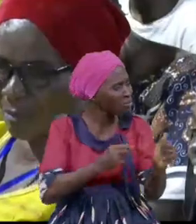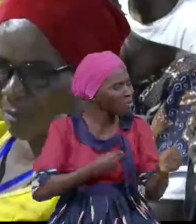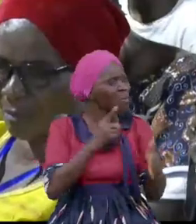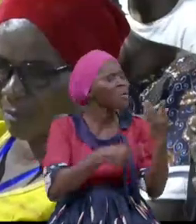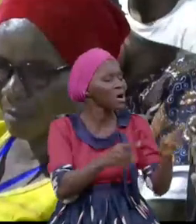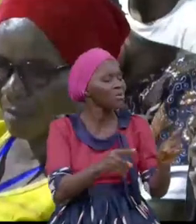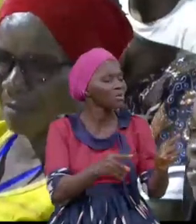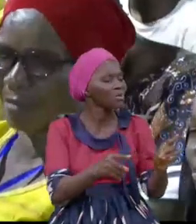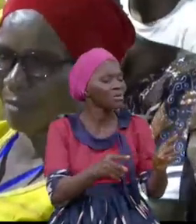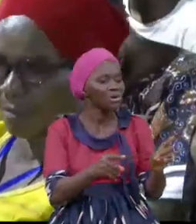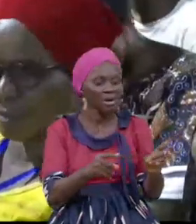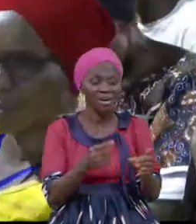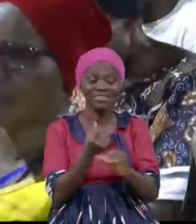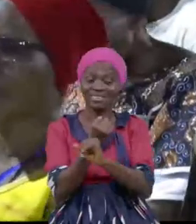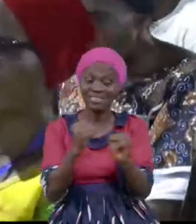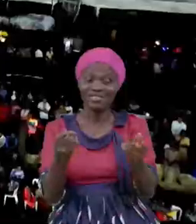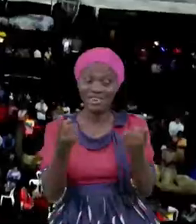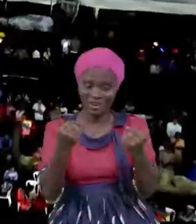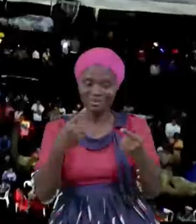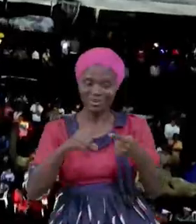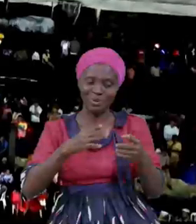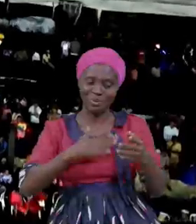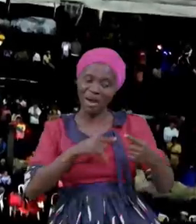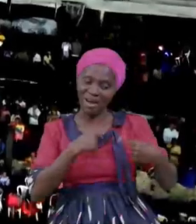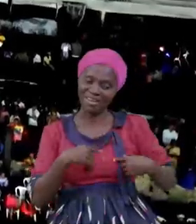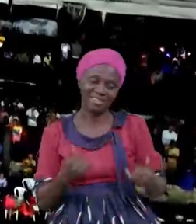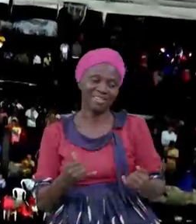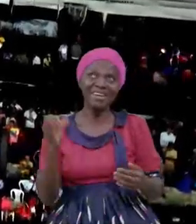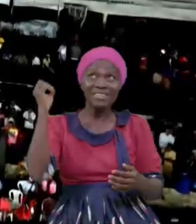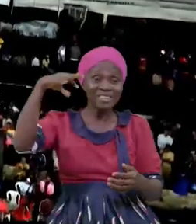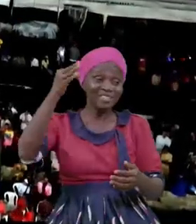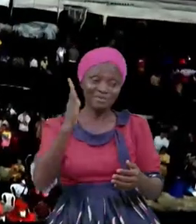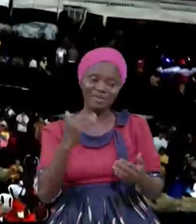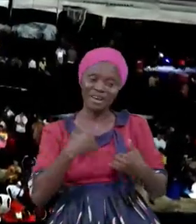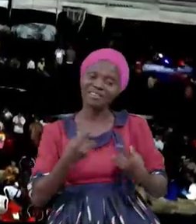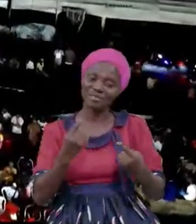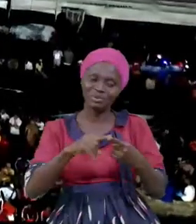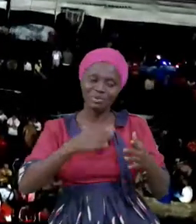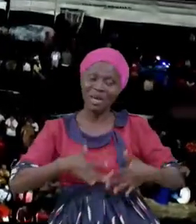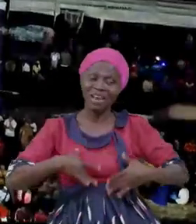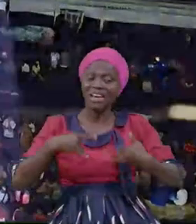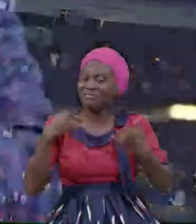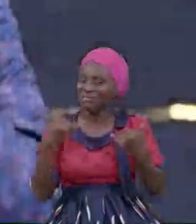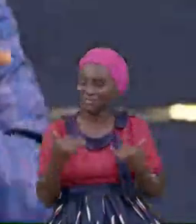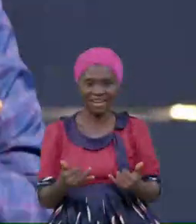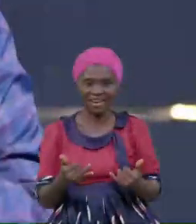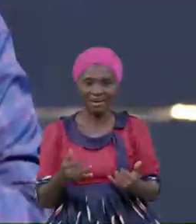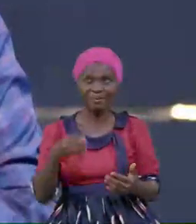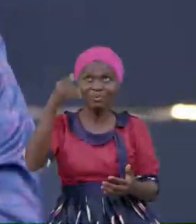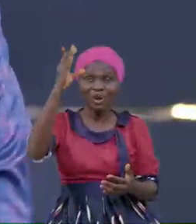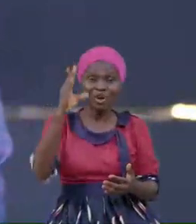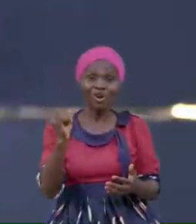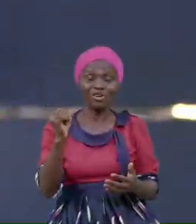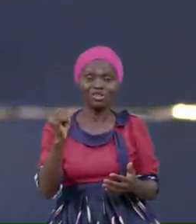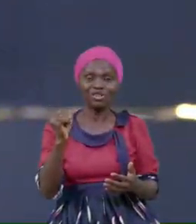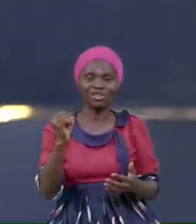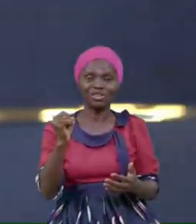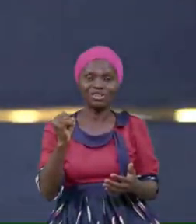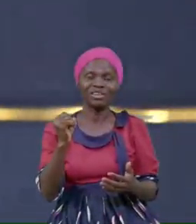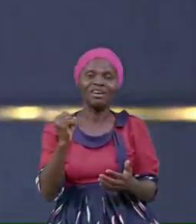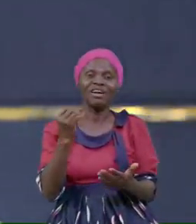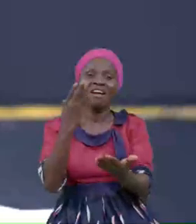The grace of God came to my life. God's riches at Christ's expense. That's what I have now.